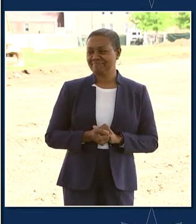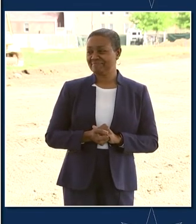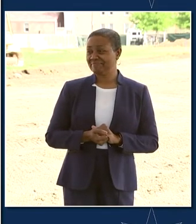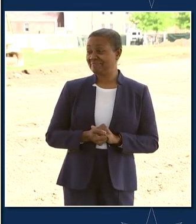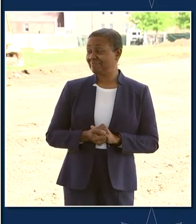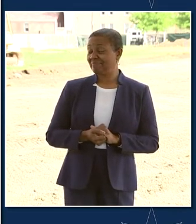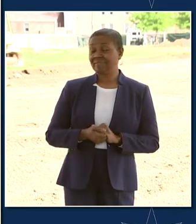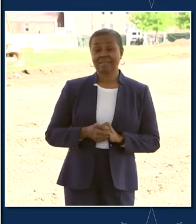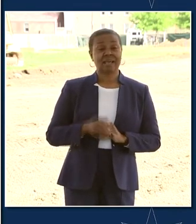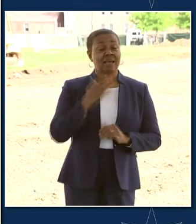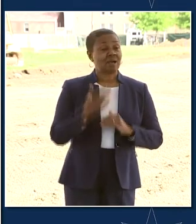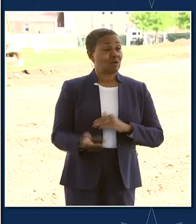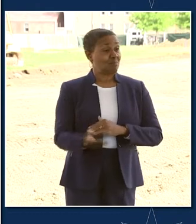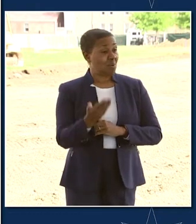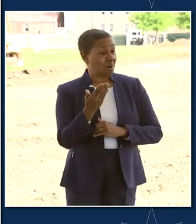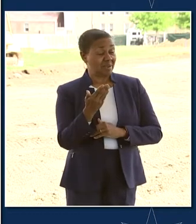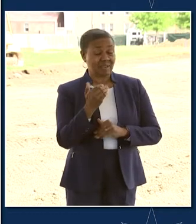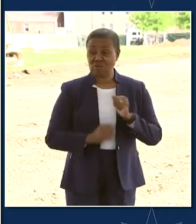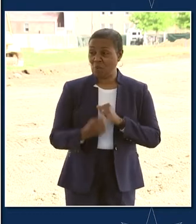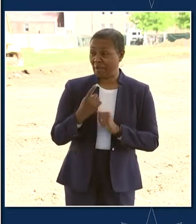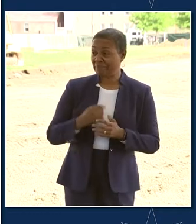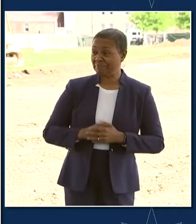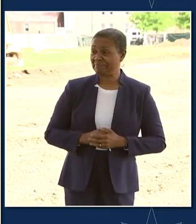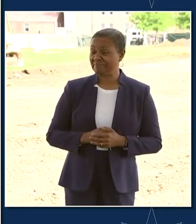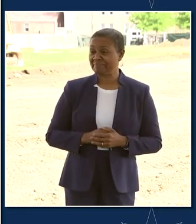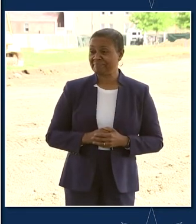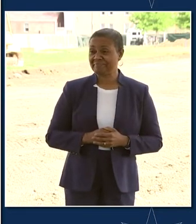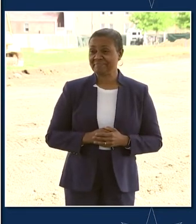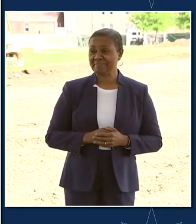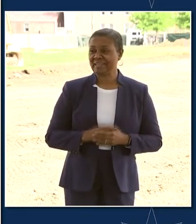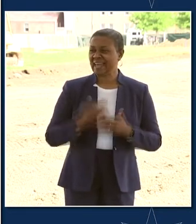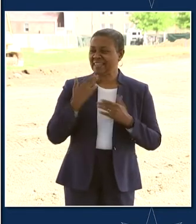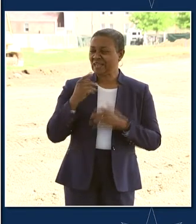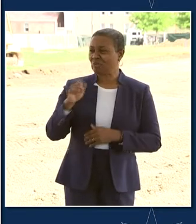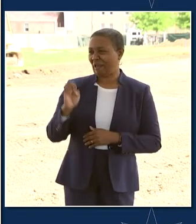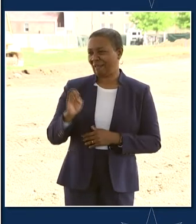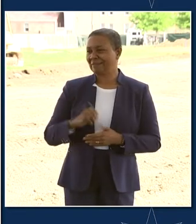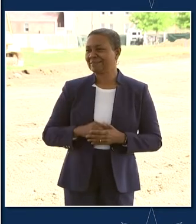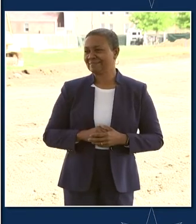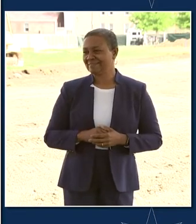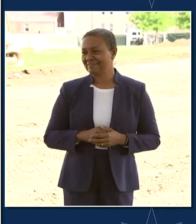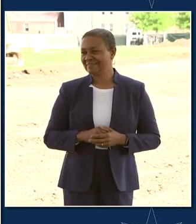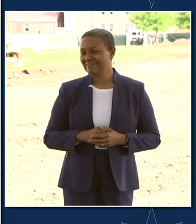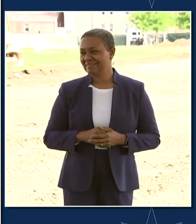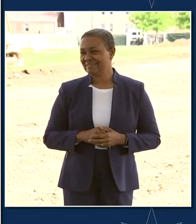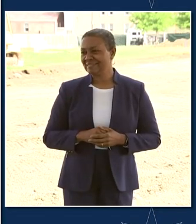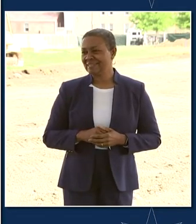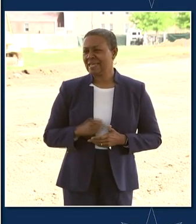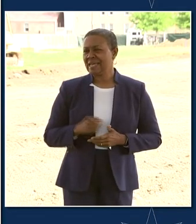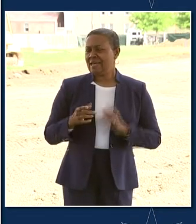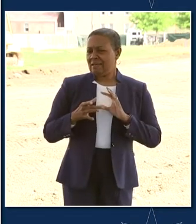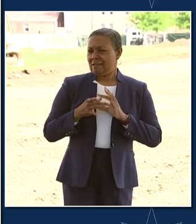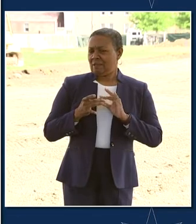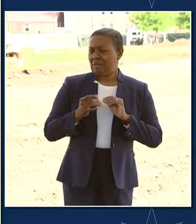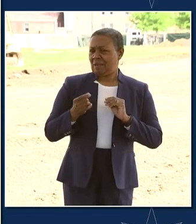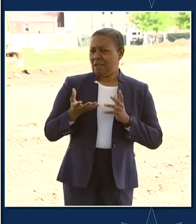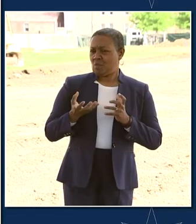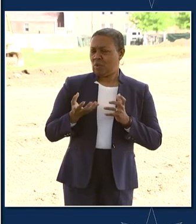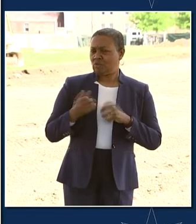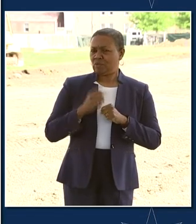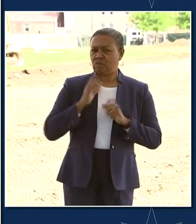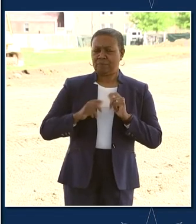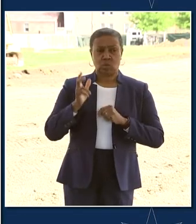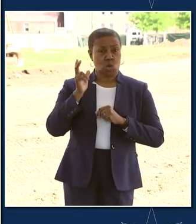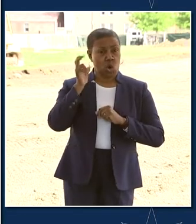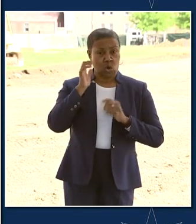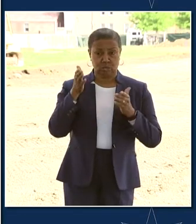Buenos dias. Good morning, everyone. And thank you, Mike. You said something that I want to make sure that people